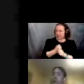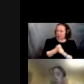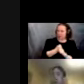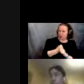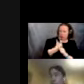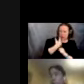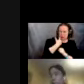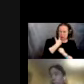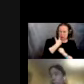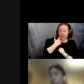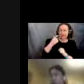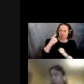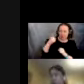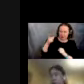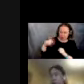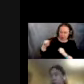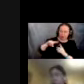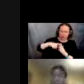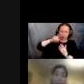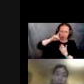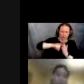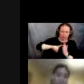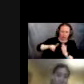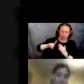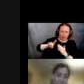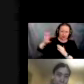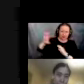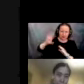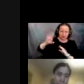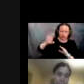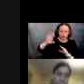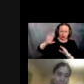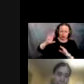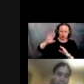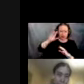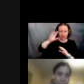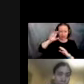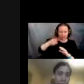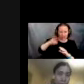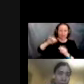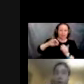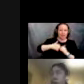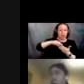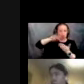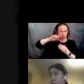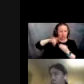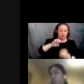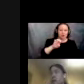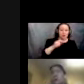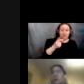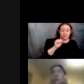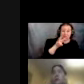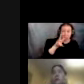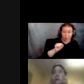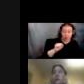researching their own family histories, which is how I found out all about a lot of this. The Egawas are talking about